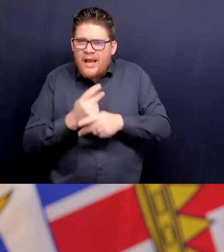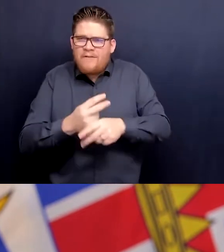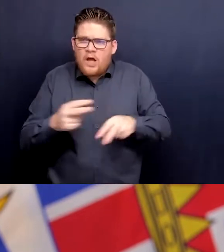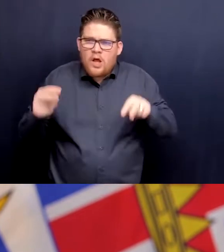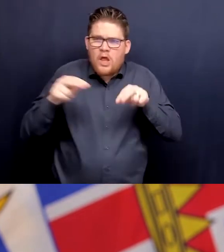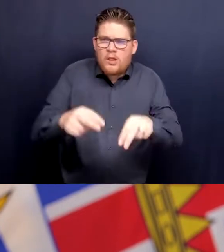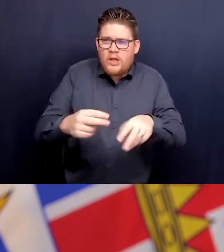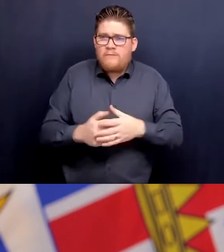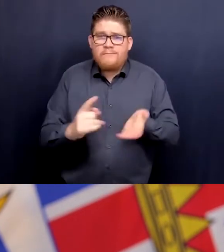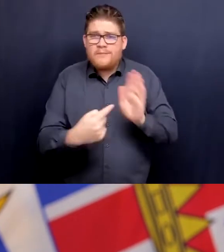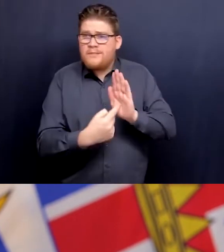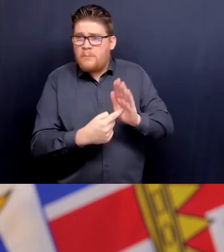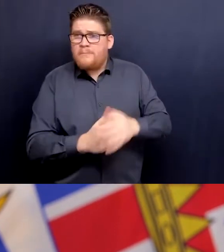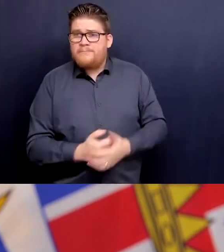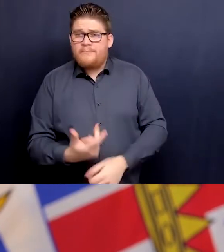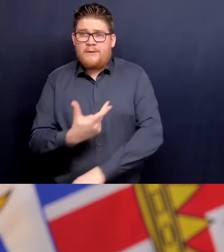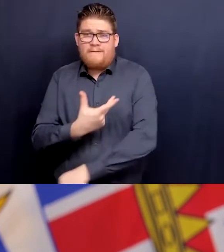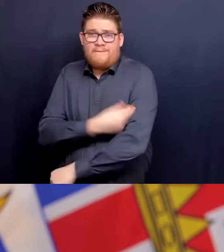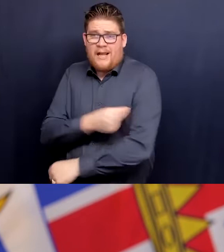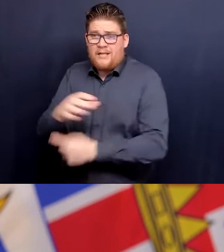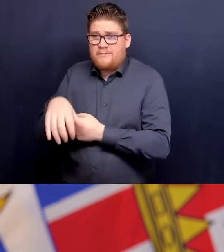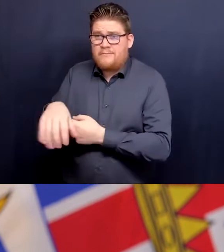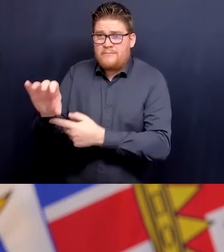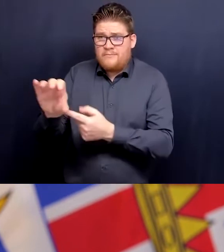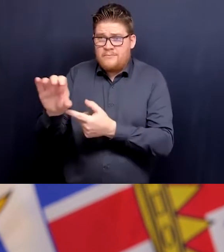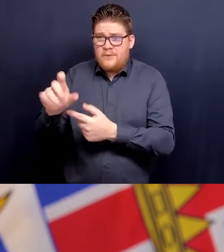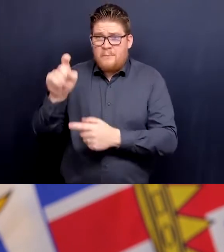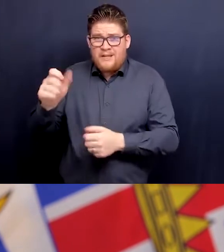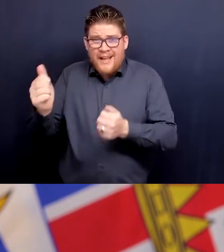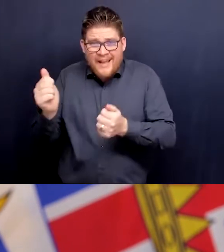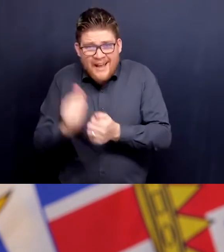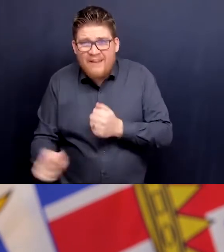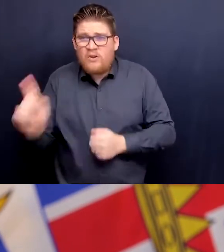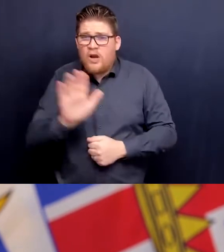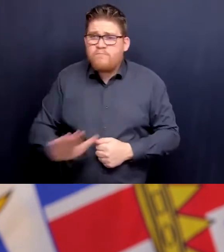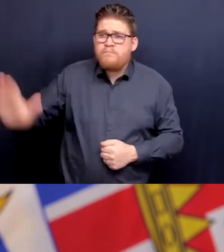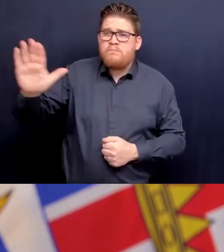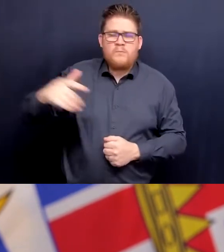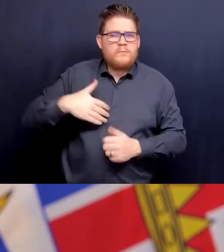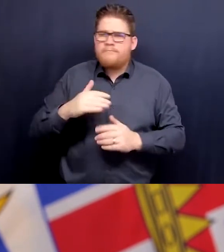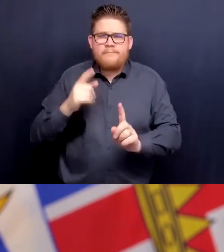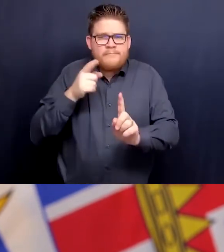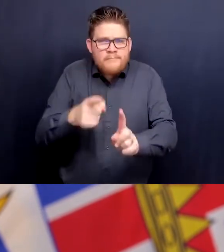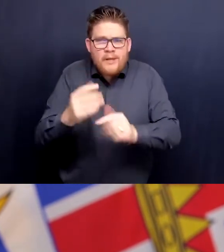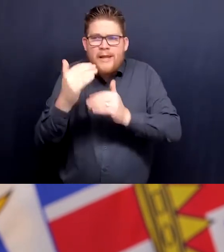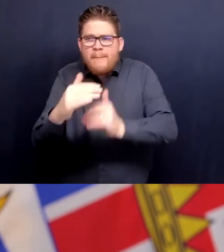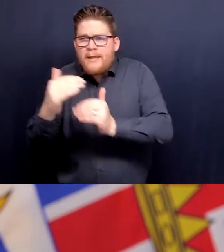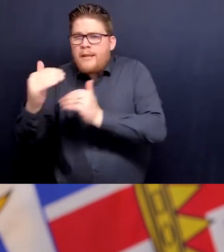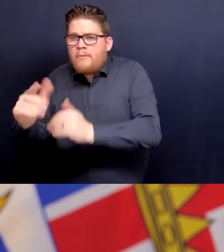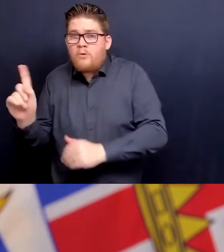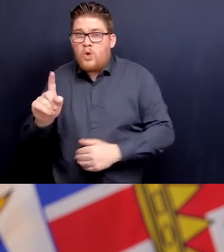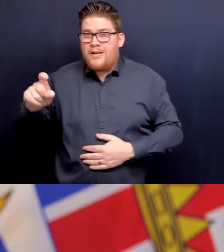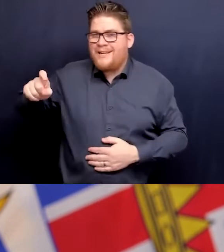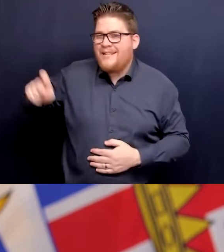example, where we've limited the mandates and the orders to try and put the least restrictive means in place as much as